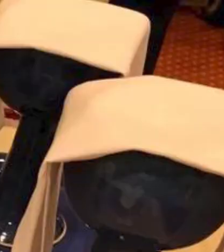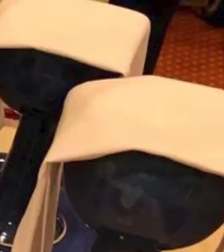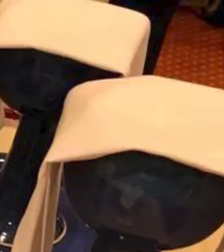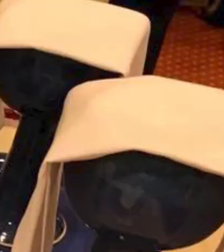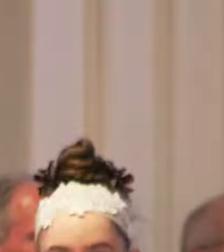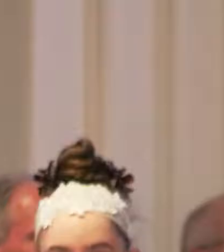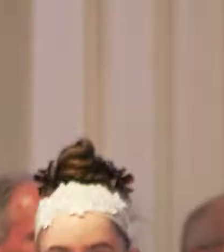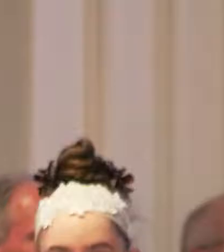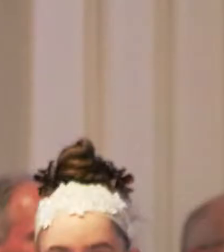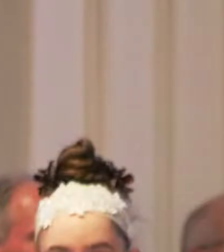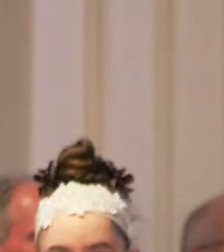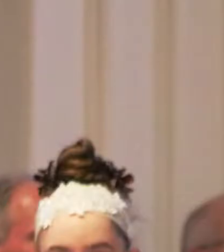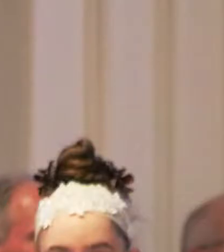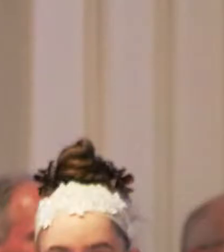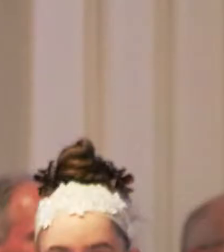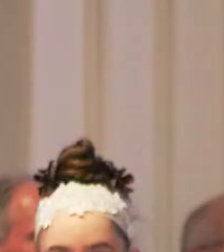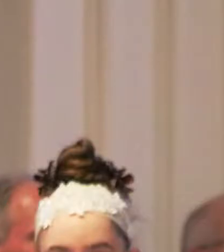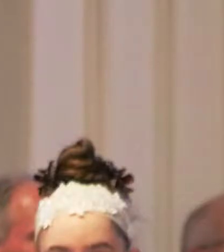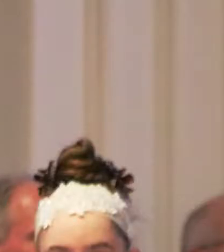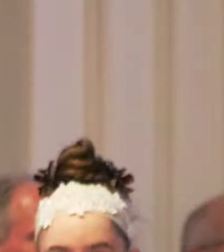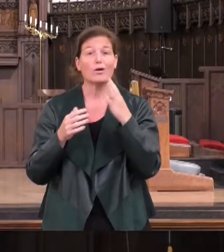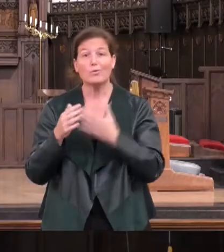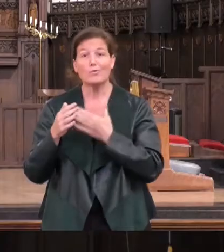Communion, choirs.